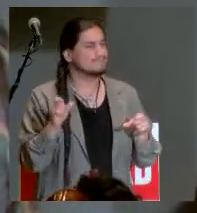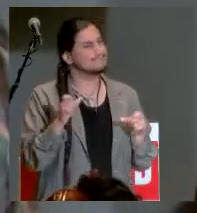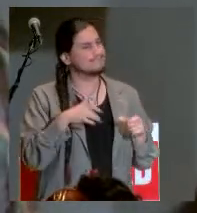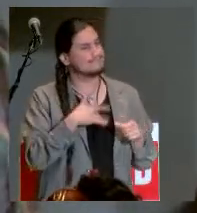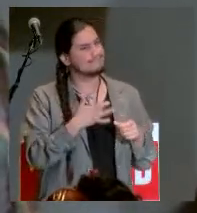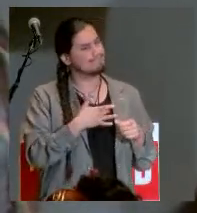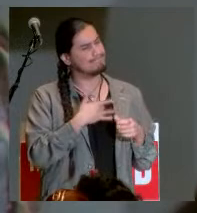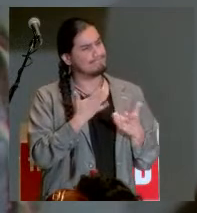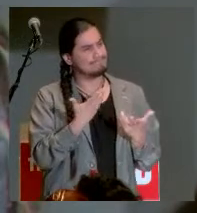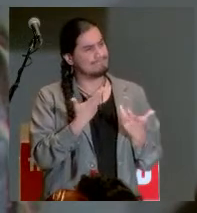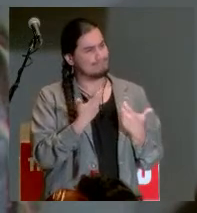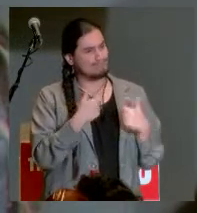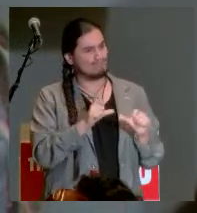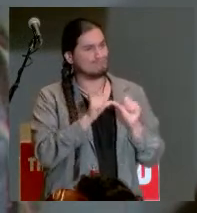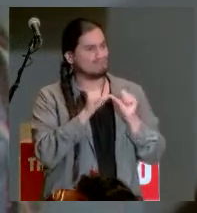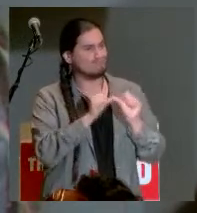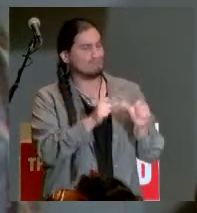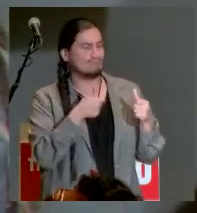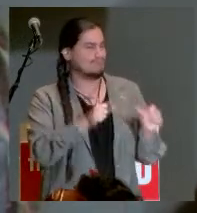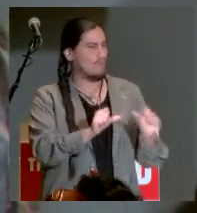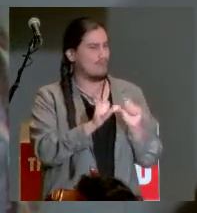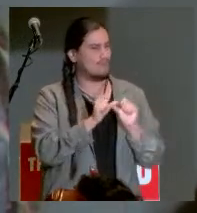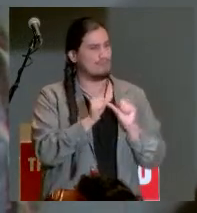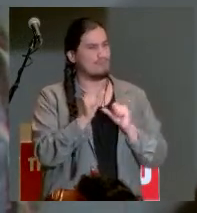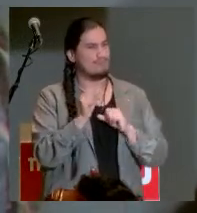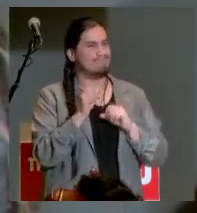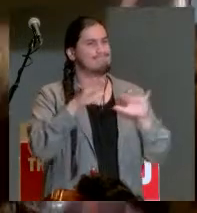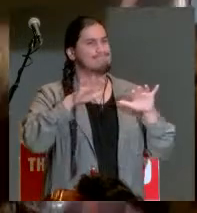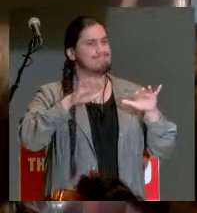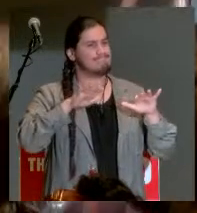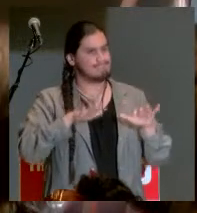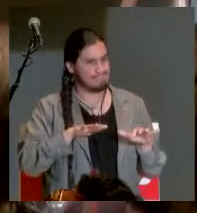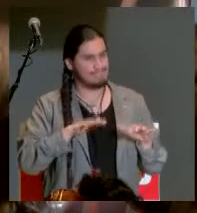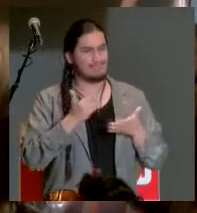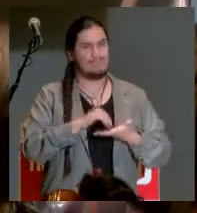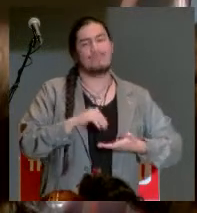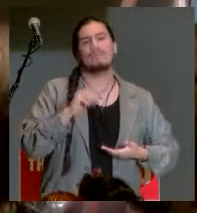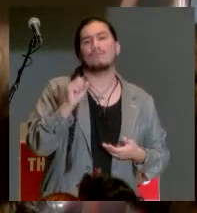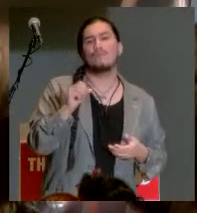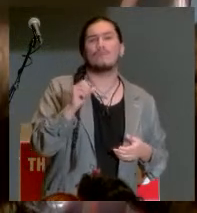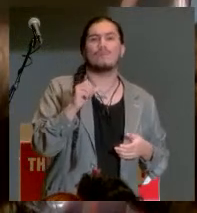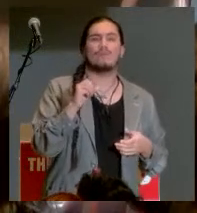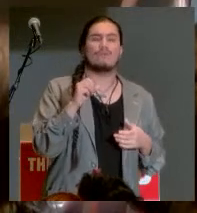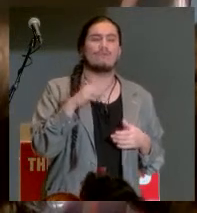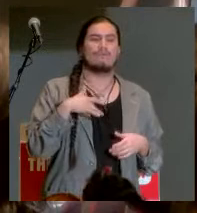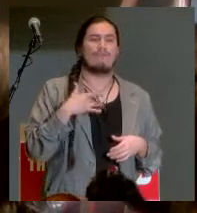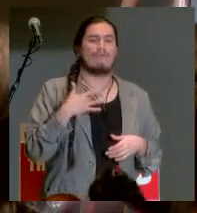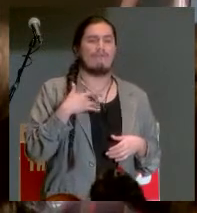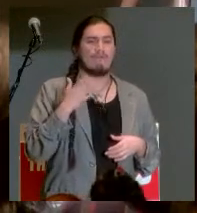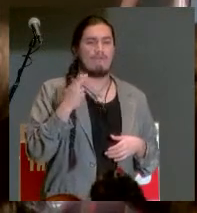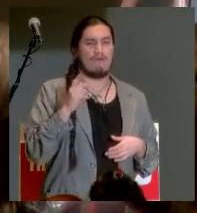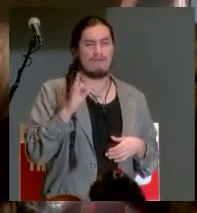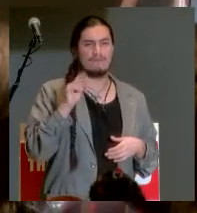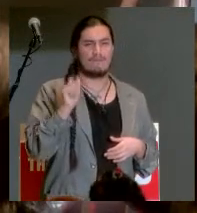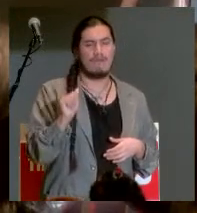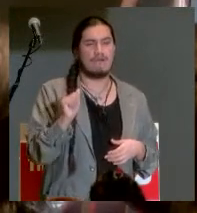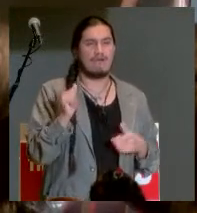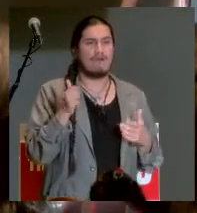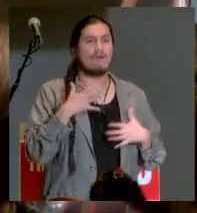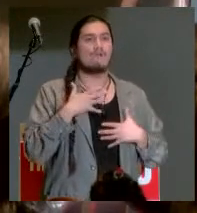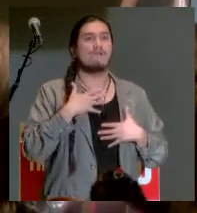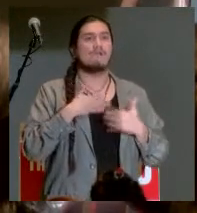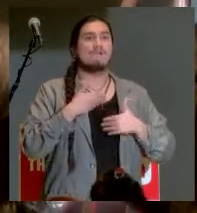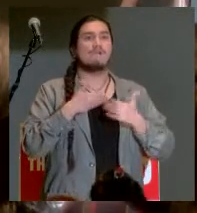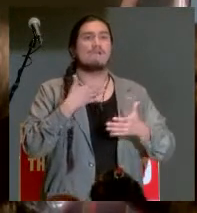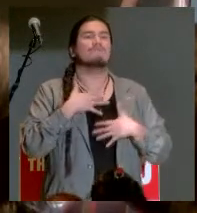perpetually trying to come back down. Mm-hmm. So it was like getting coughed up and then just trying to come down,